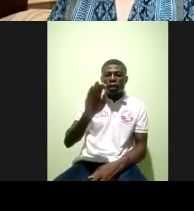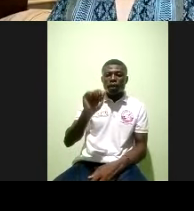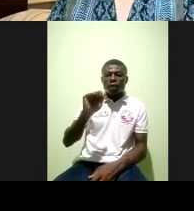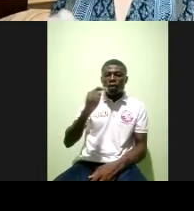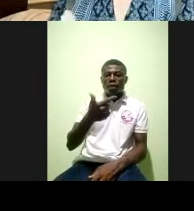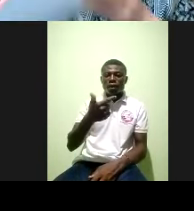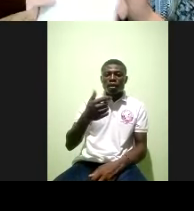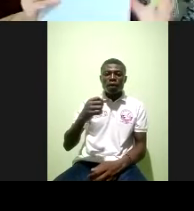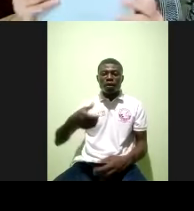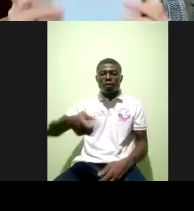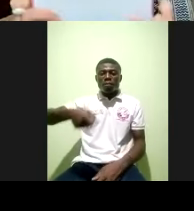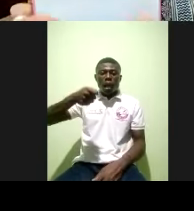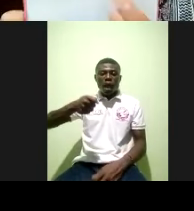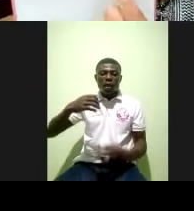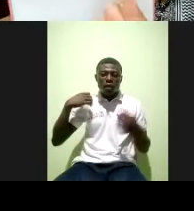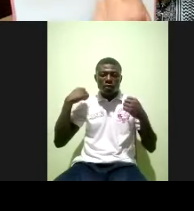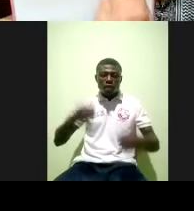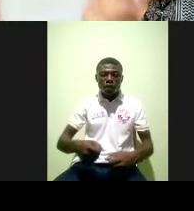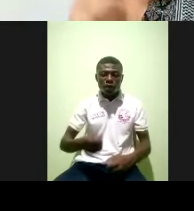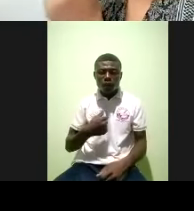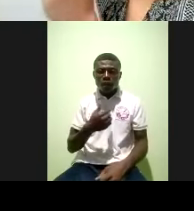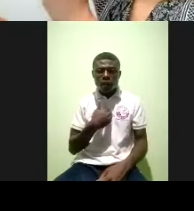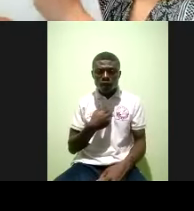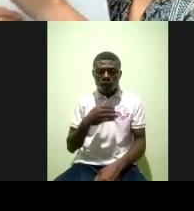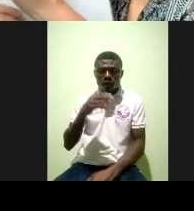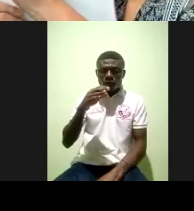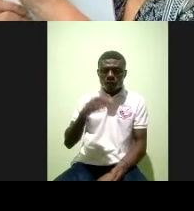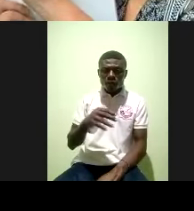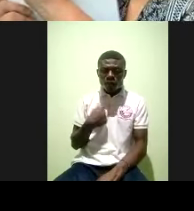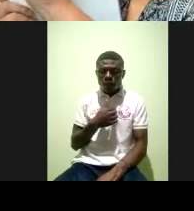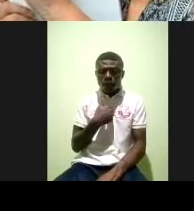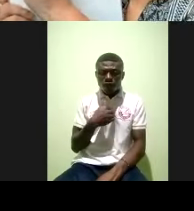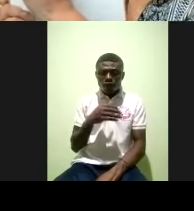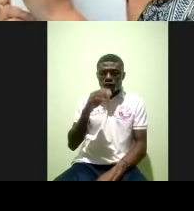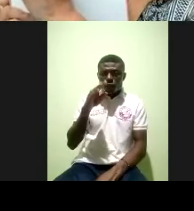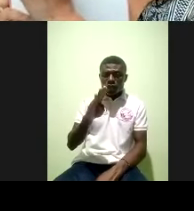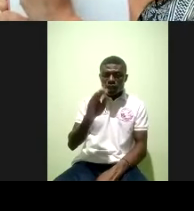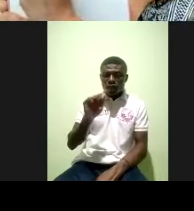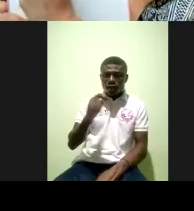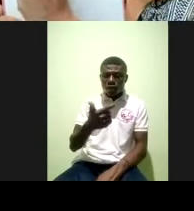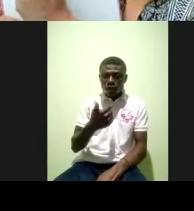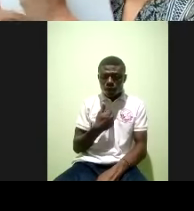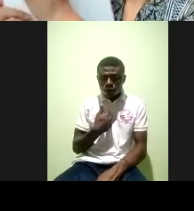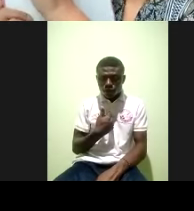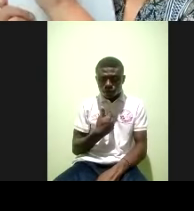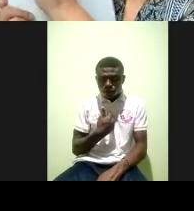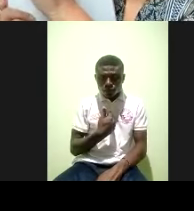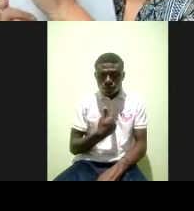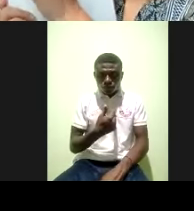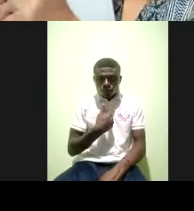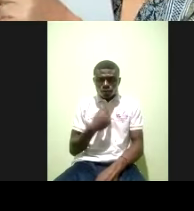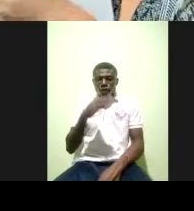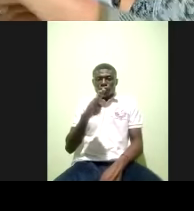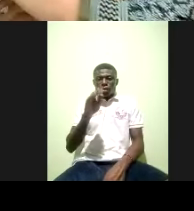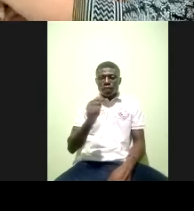back. So we hear the sound, in the word back, there is a short vowel sound of a, and the